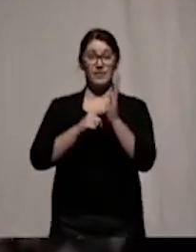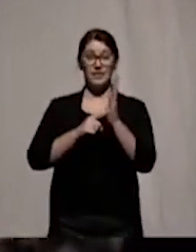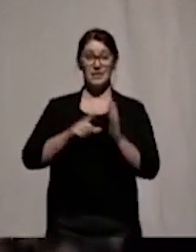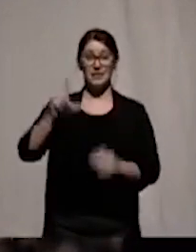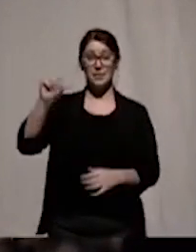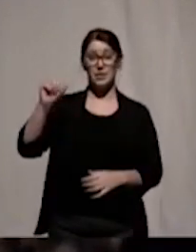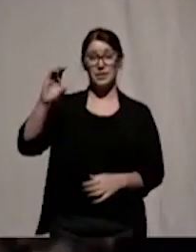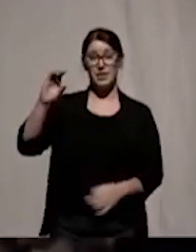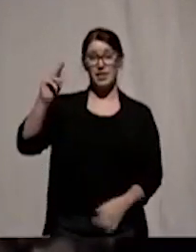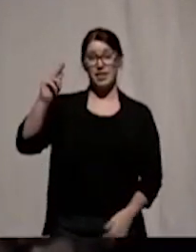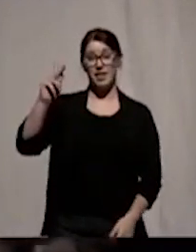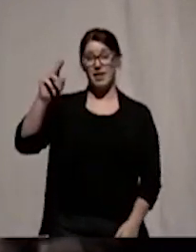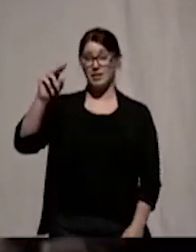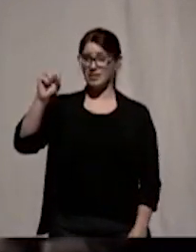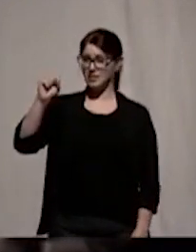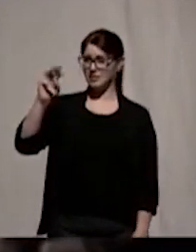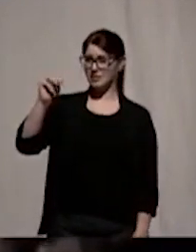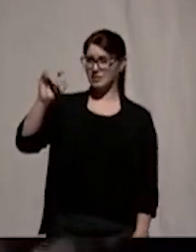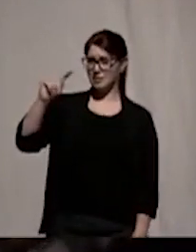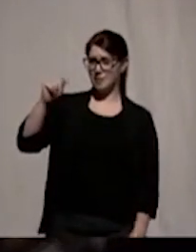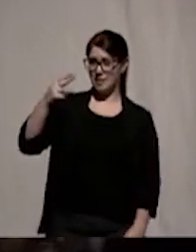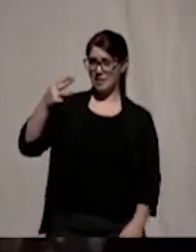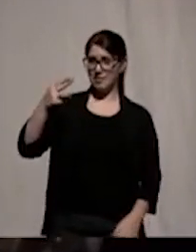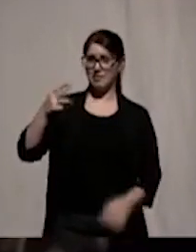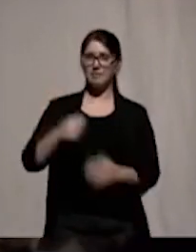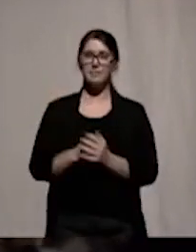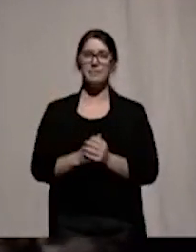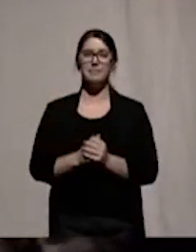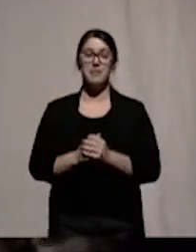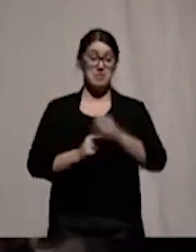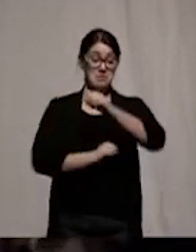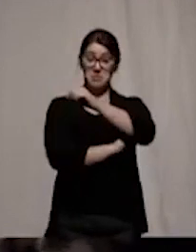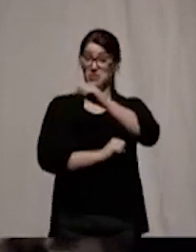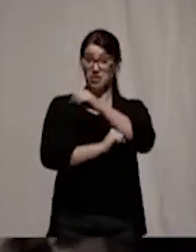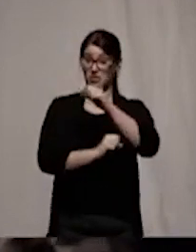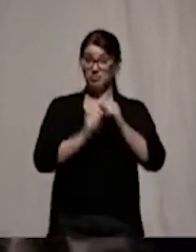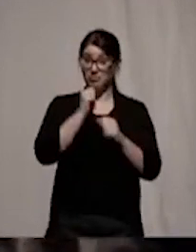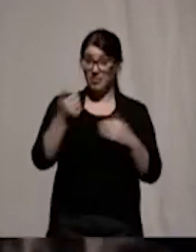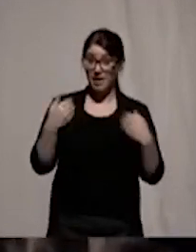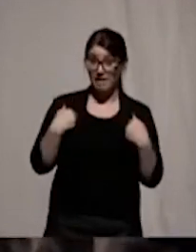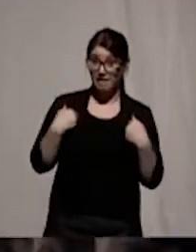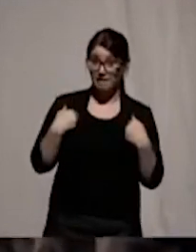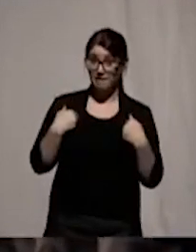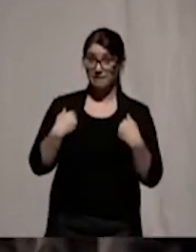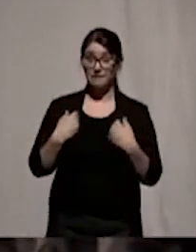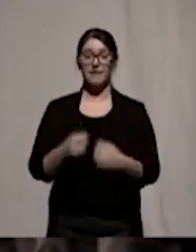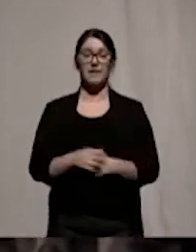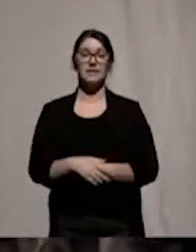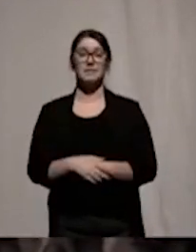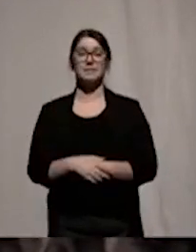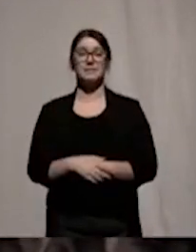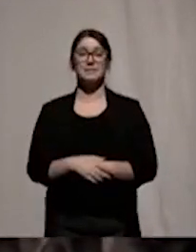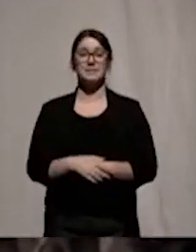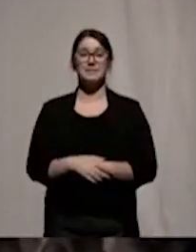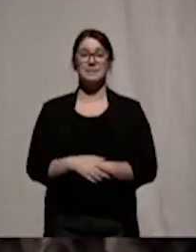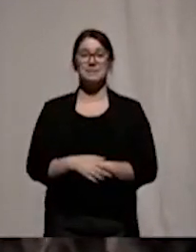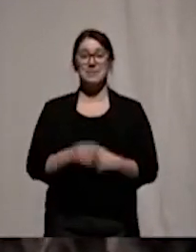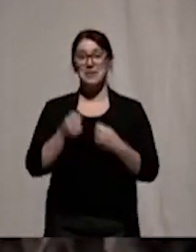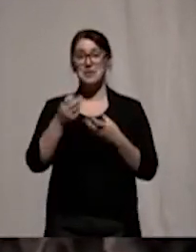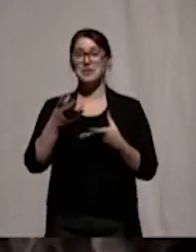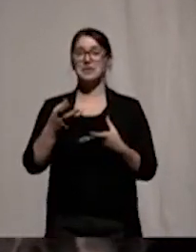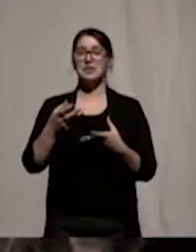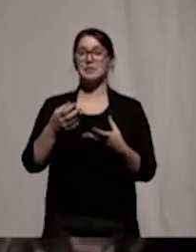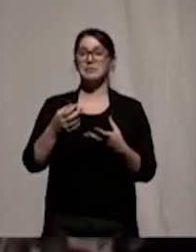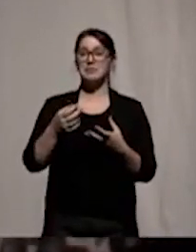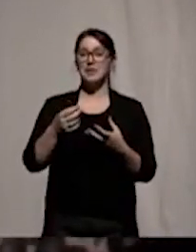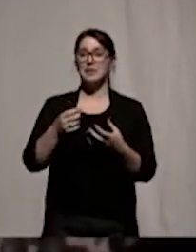he doesn't even have a structure to his song. It's literally like he's telling people, I don't need to write a chorus to my song because I'm really good at rapping. And